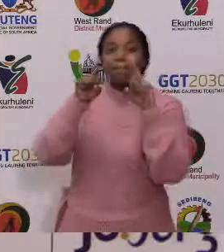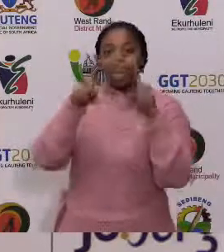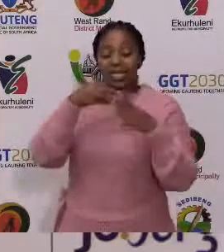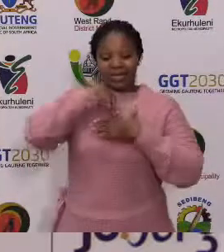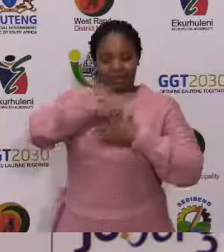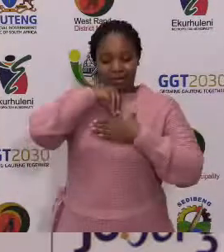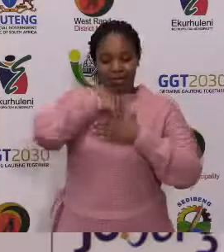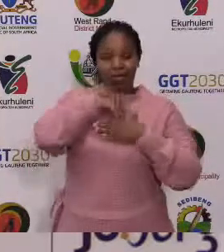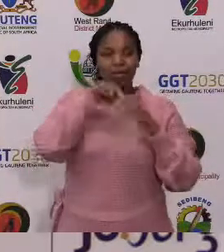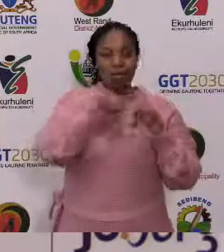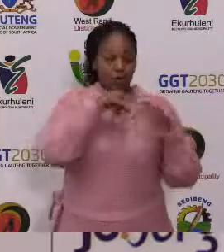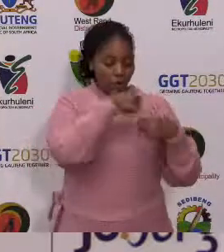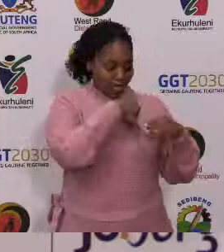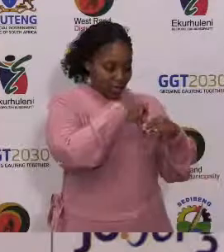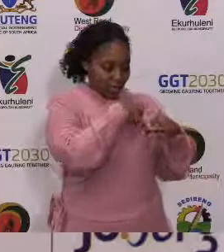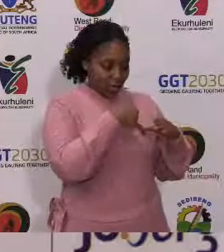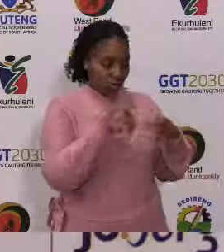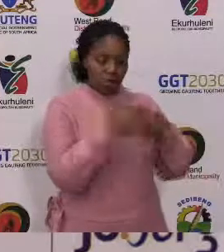internally,